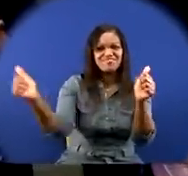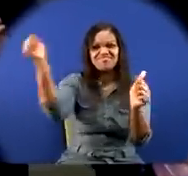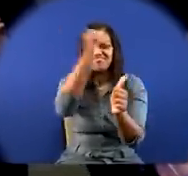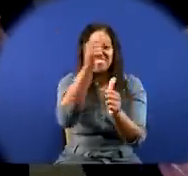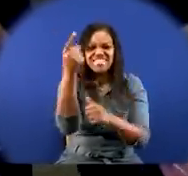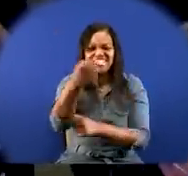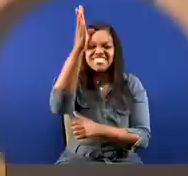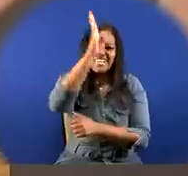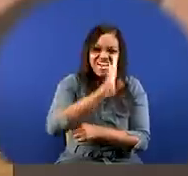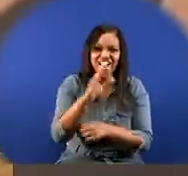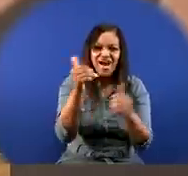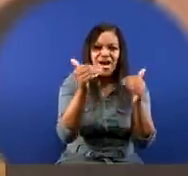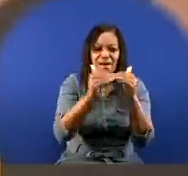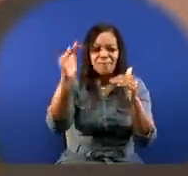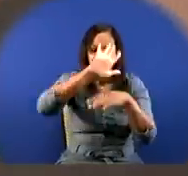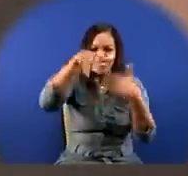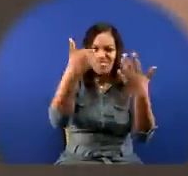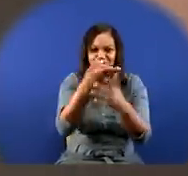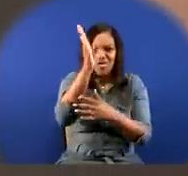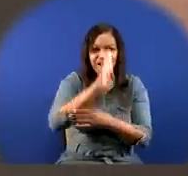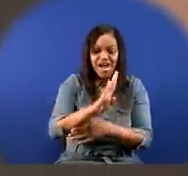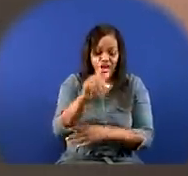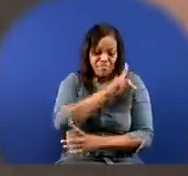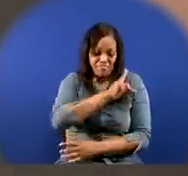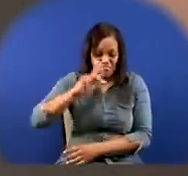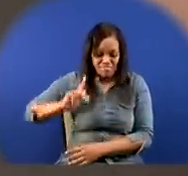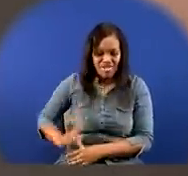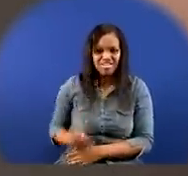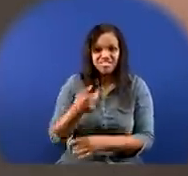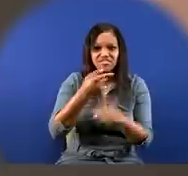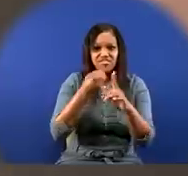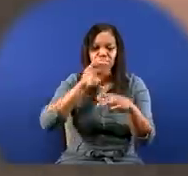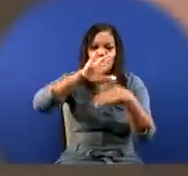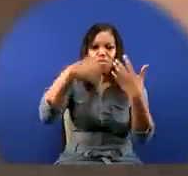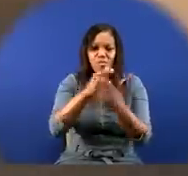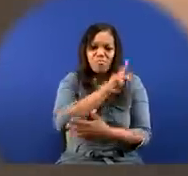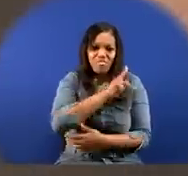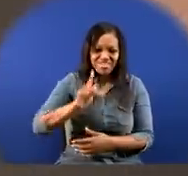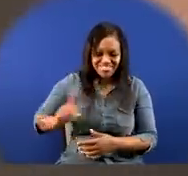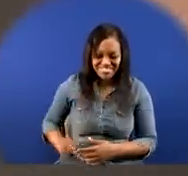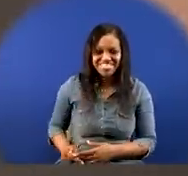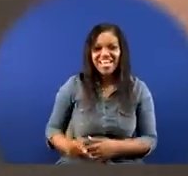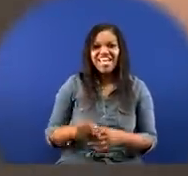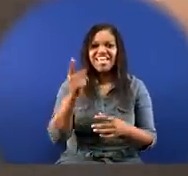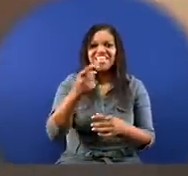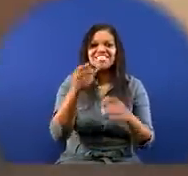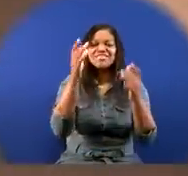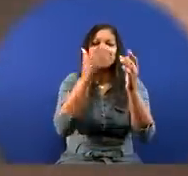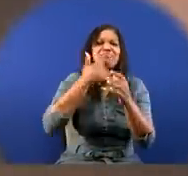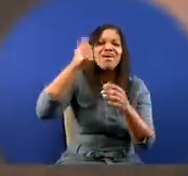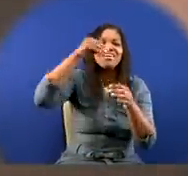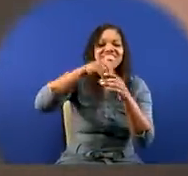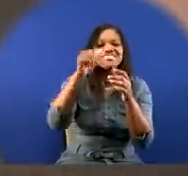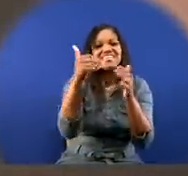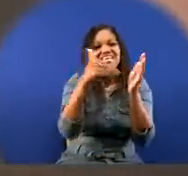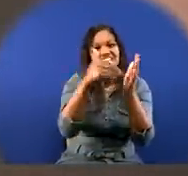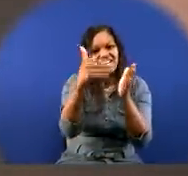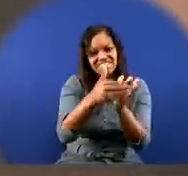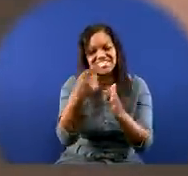of gods, the Prince of princes, the Pharisee of 10,000. He